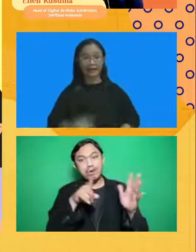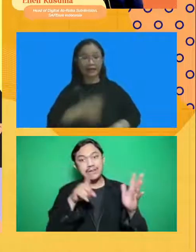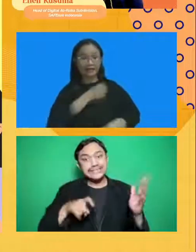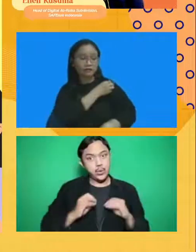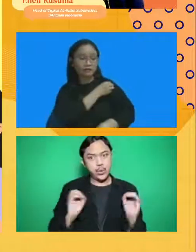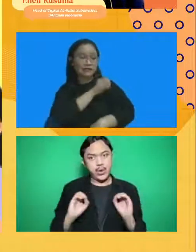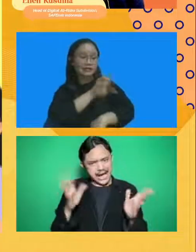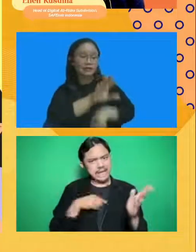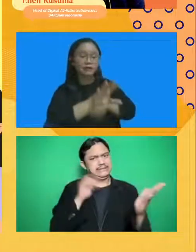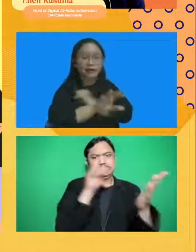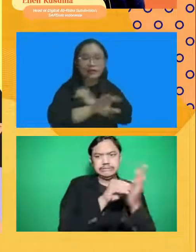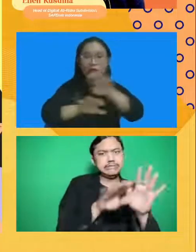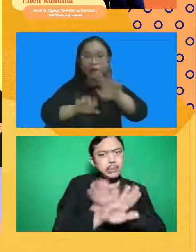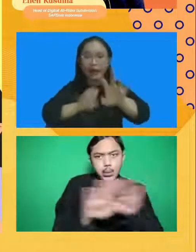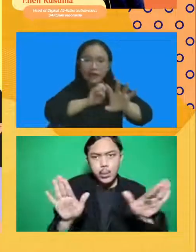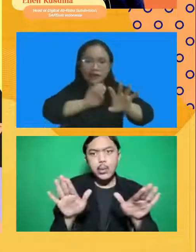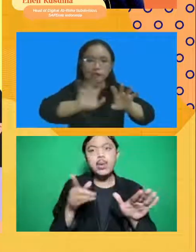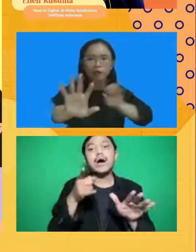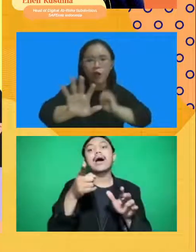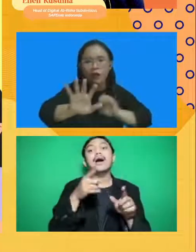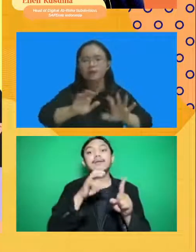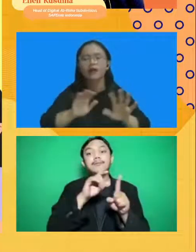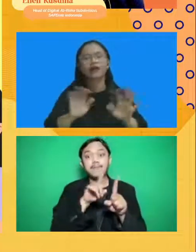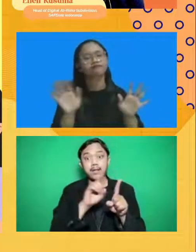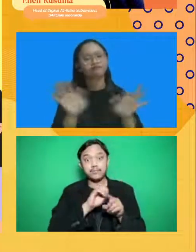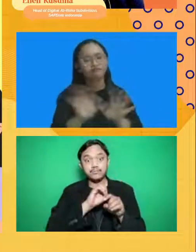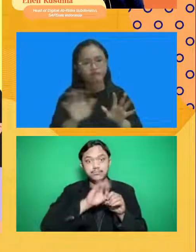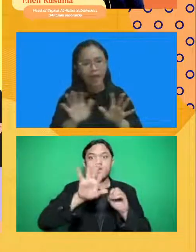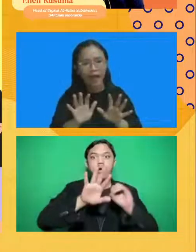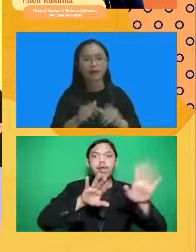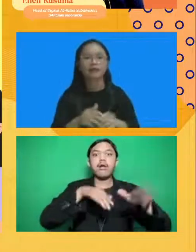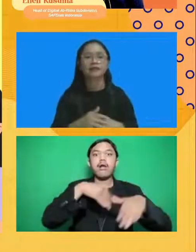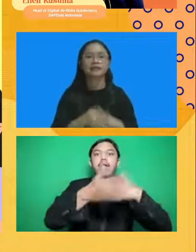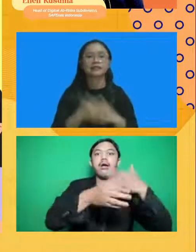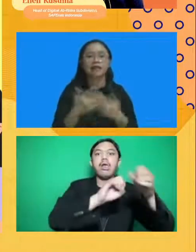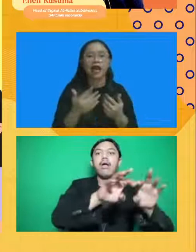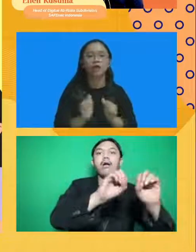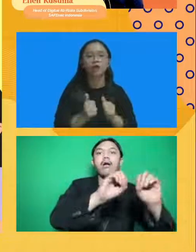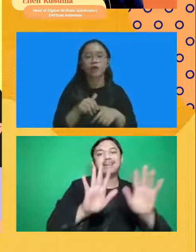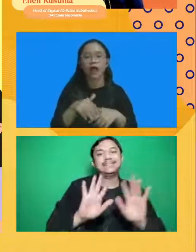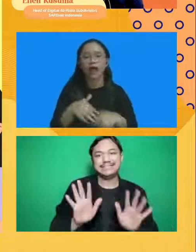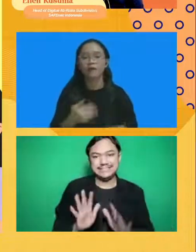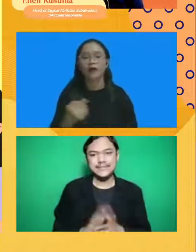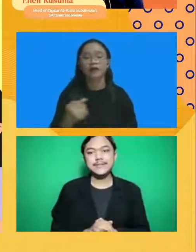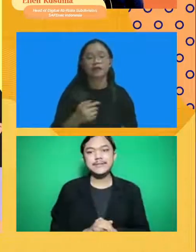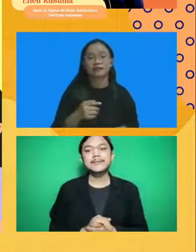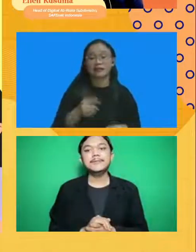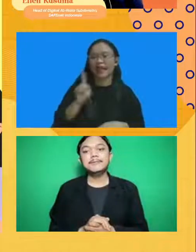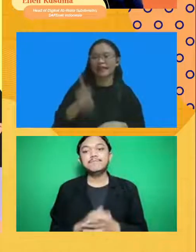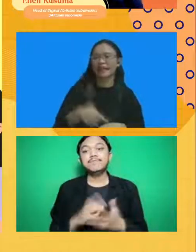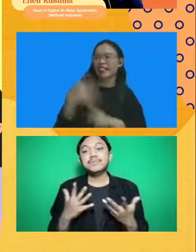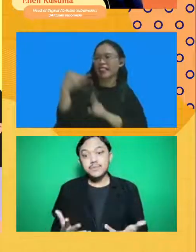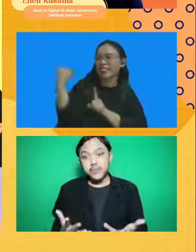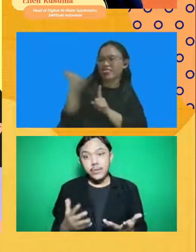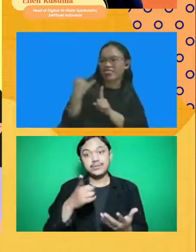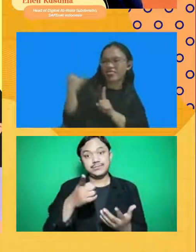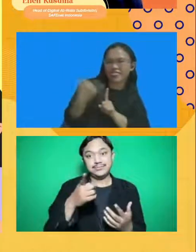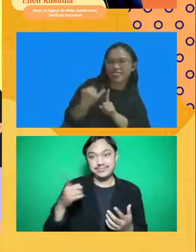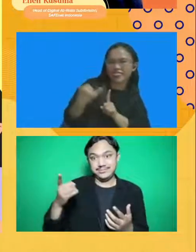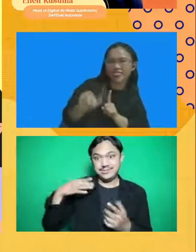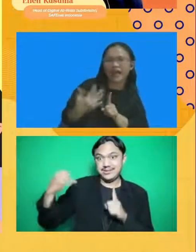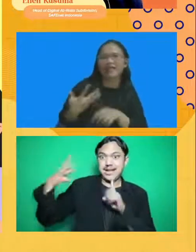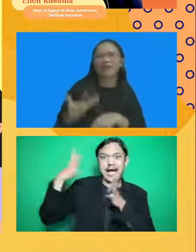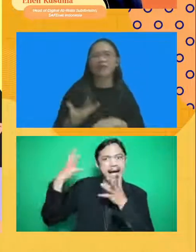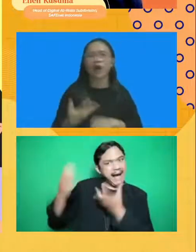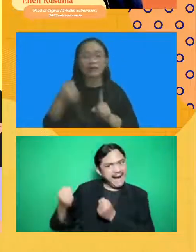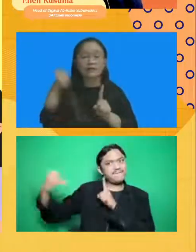data. And then to provide setting rules and disclaimer against hate speech or harassment, what can we do? Plus, we